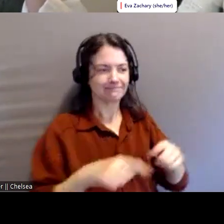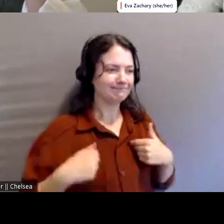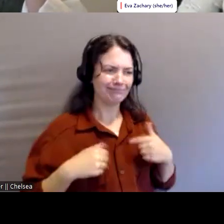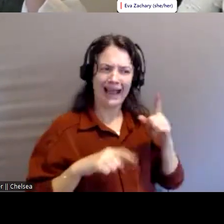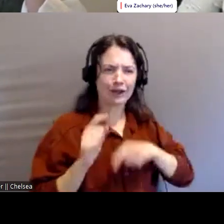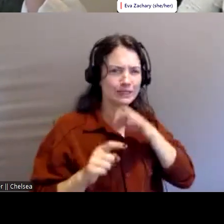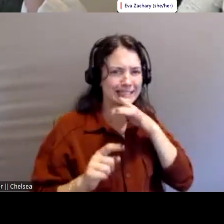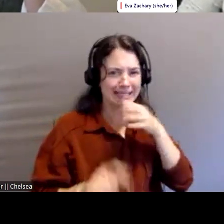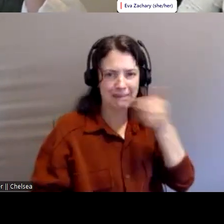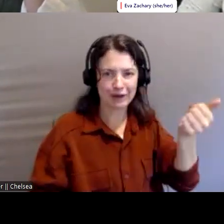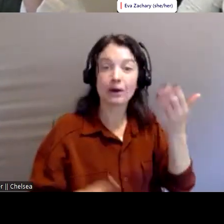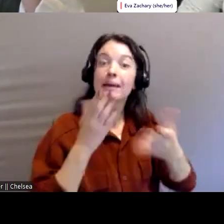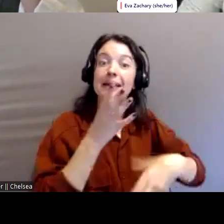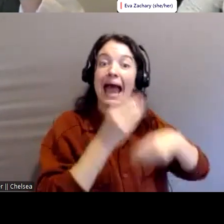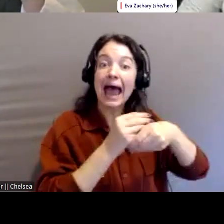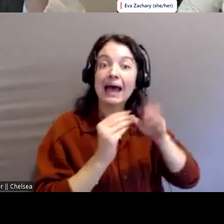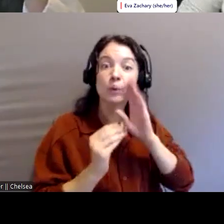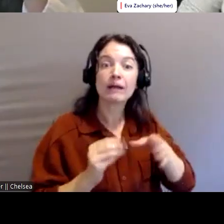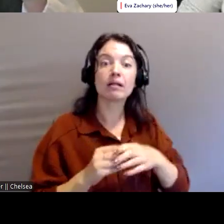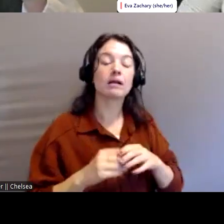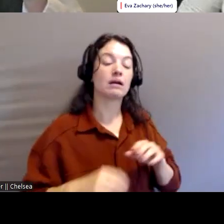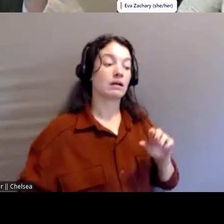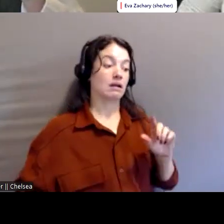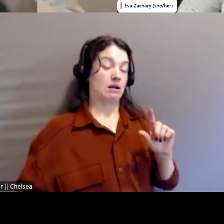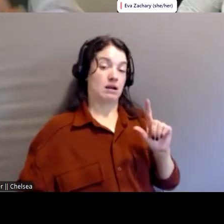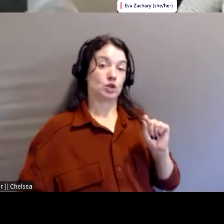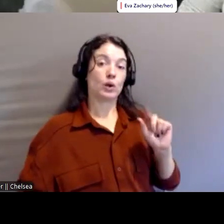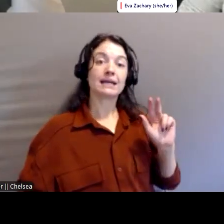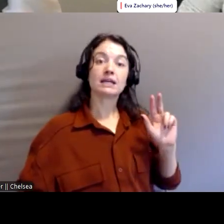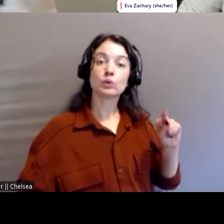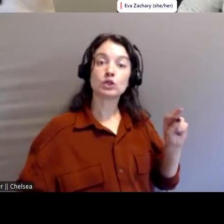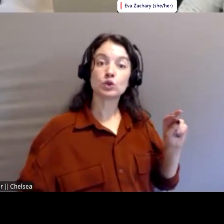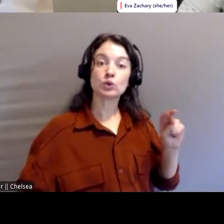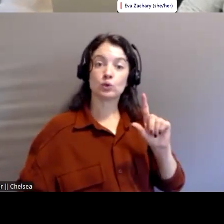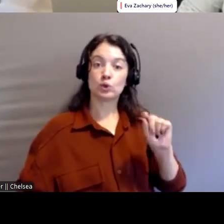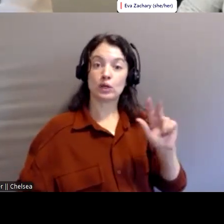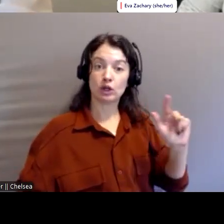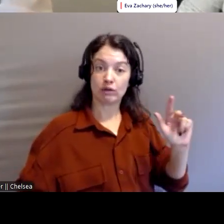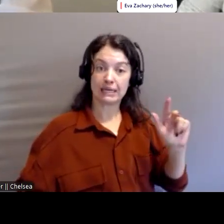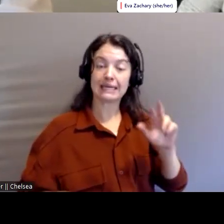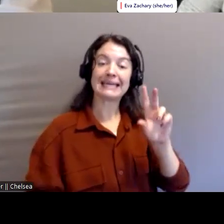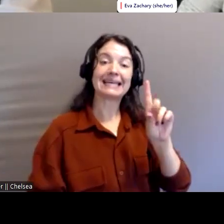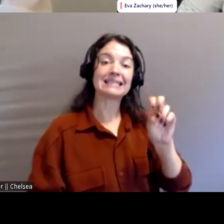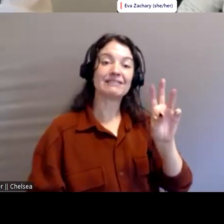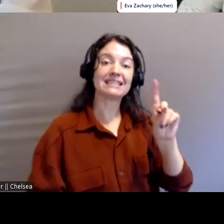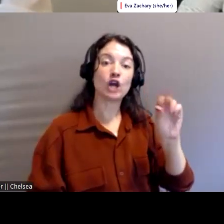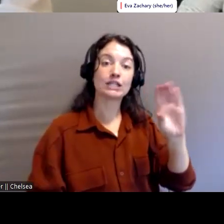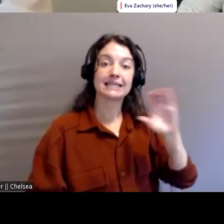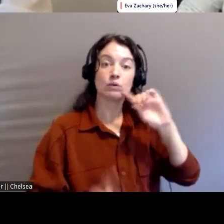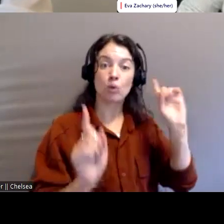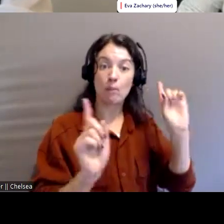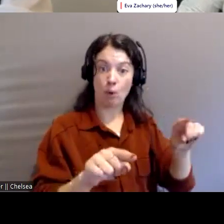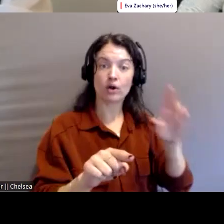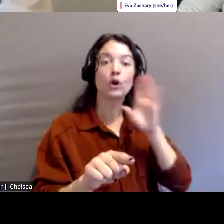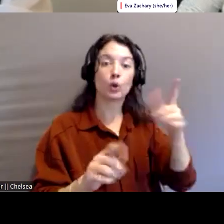something to add is within the 2022, 2023 DVDRC report, there is a section